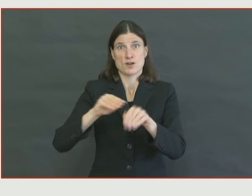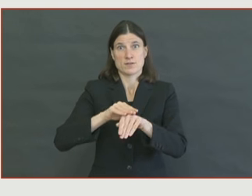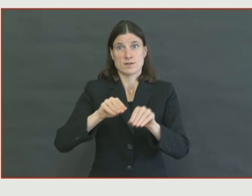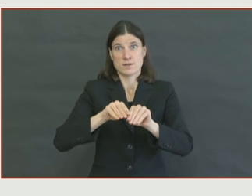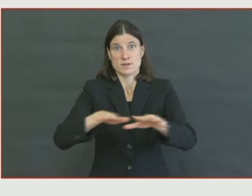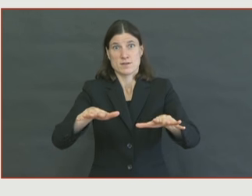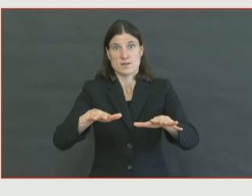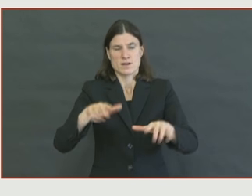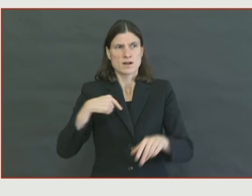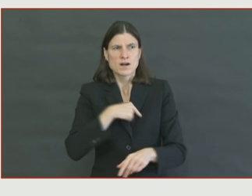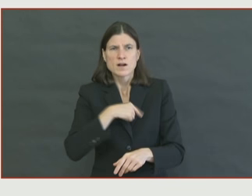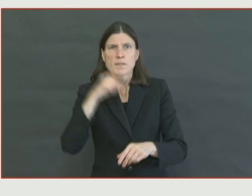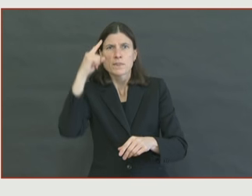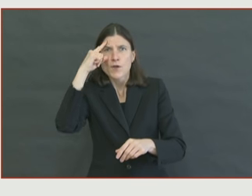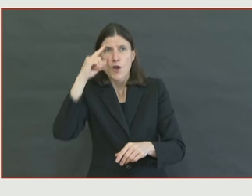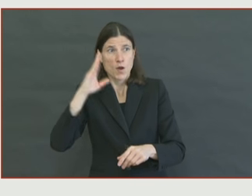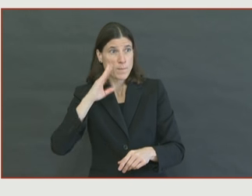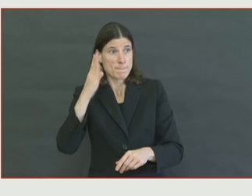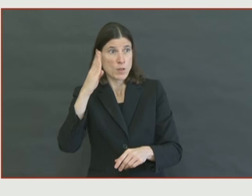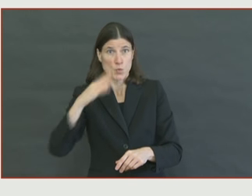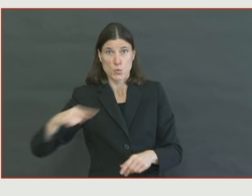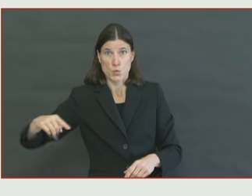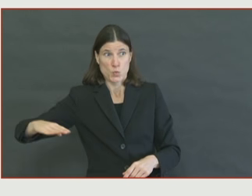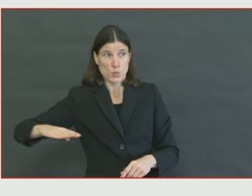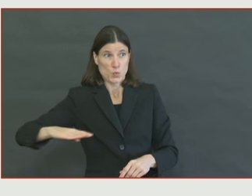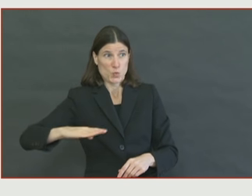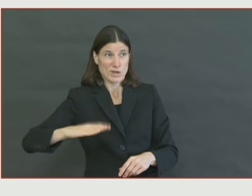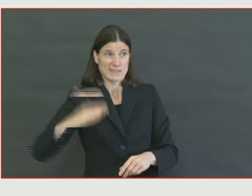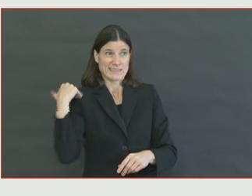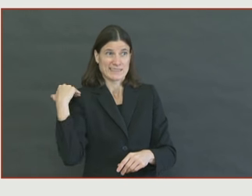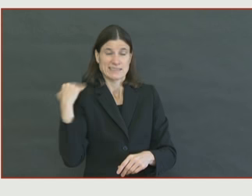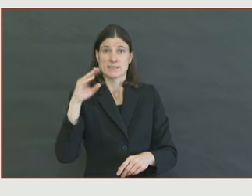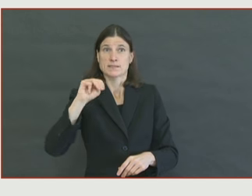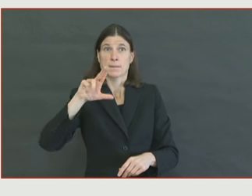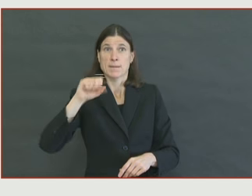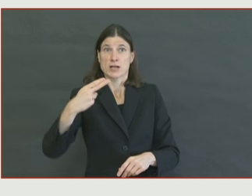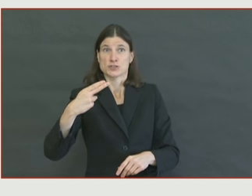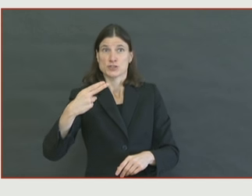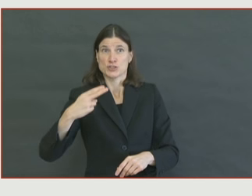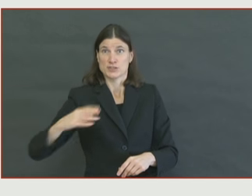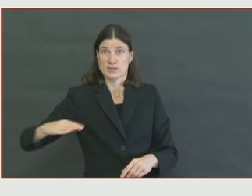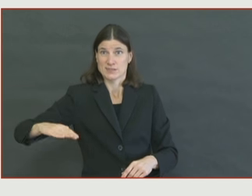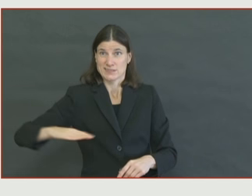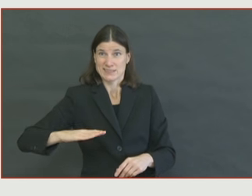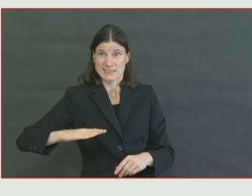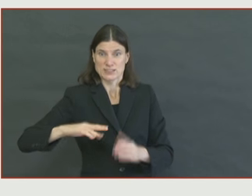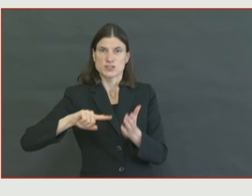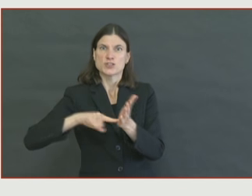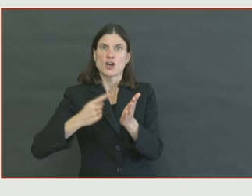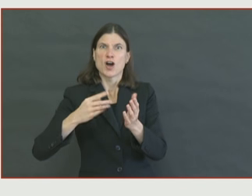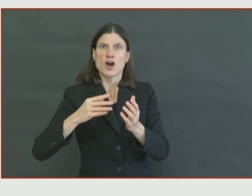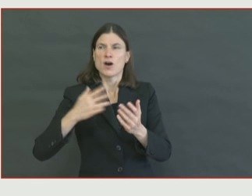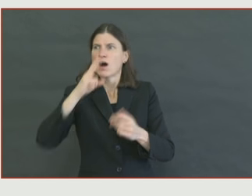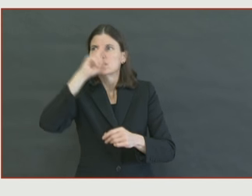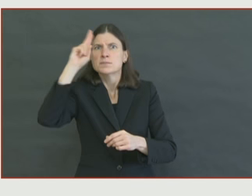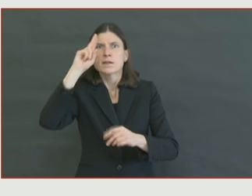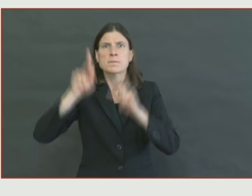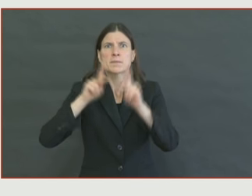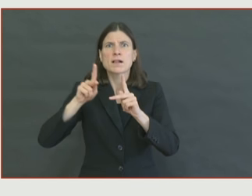quickly. We were seeing a doubling in the number of hospitalizations every few